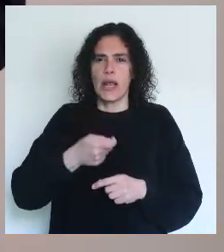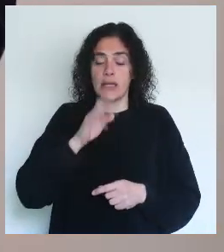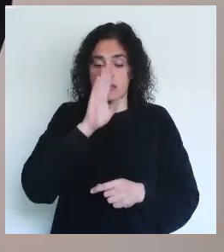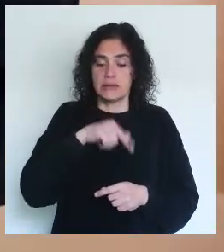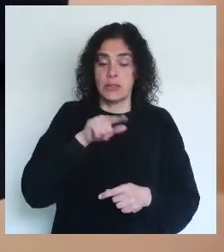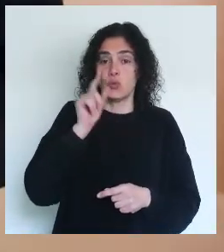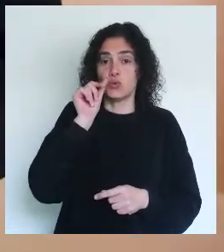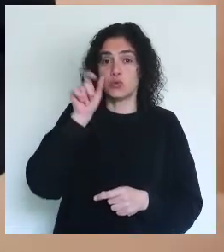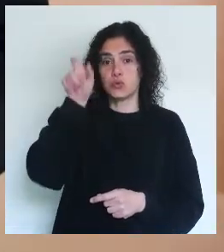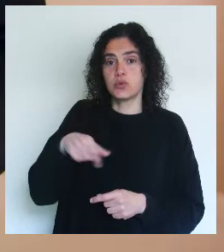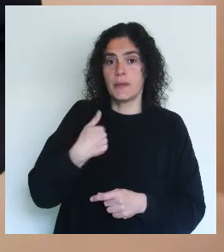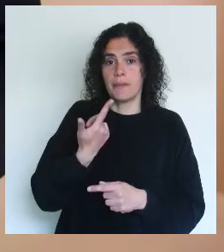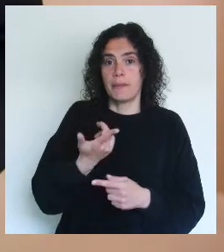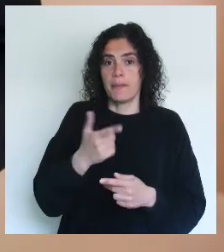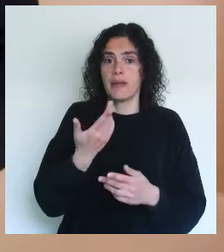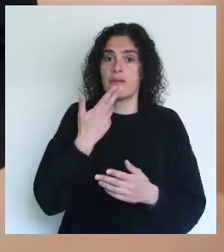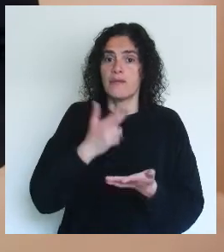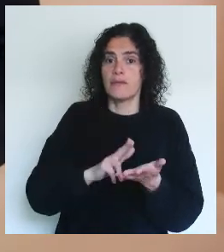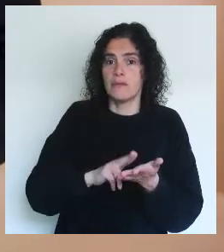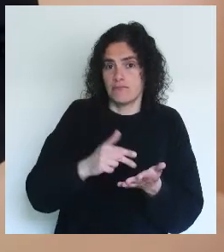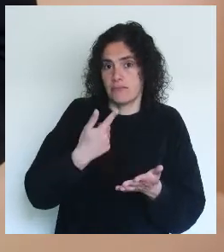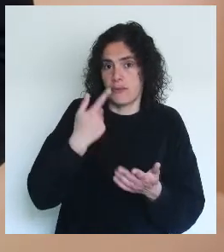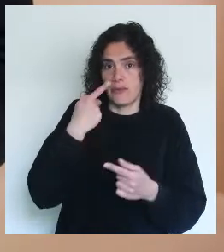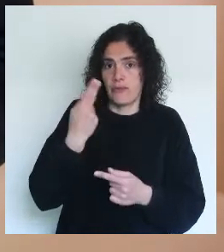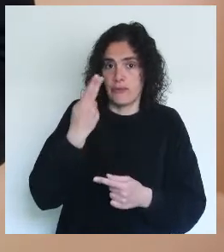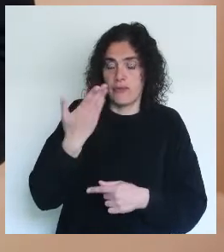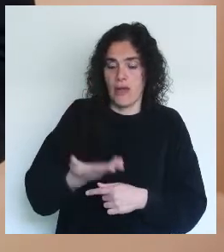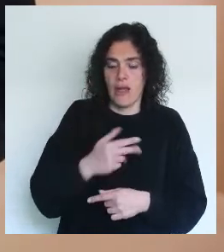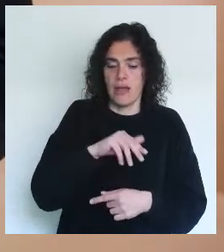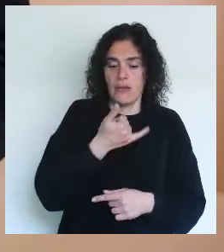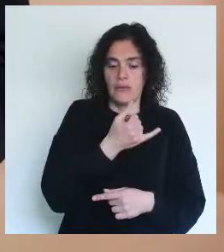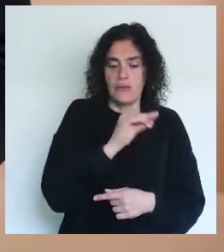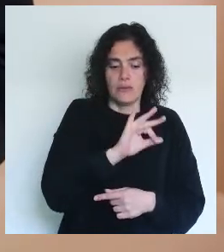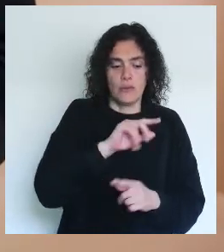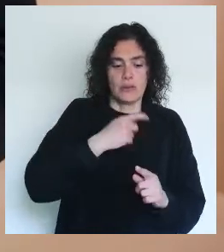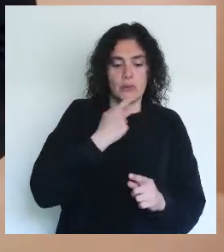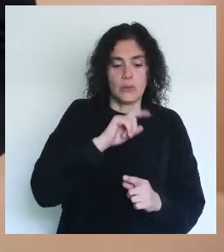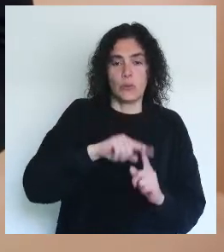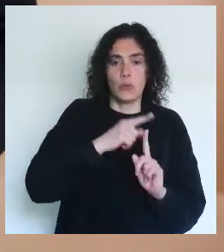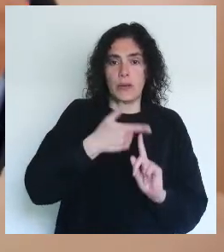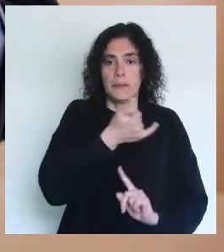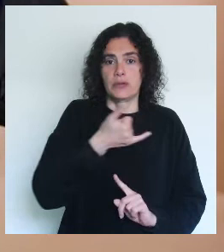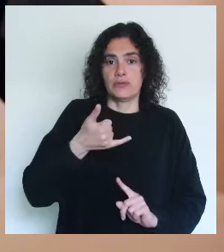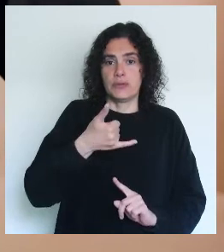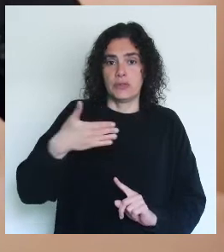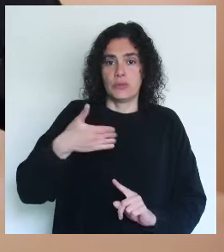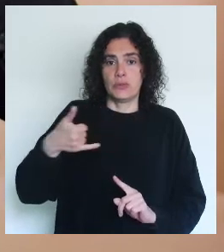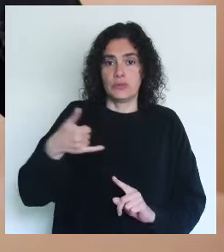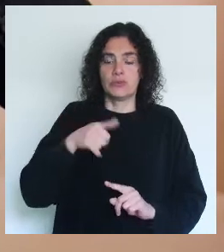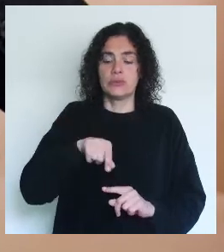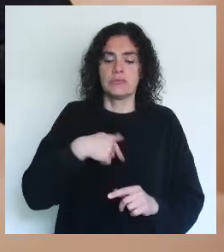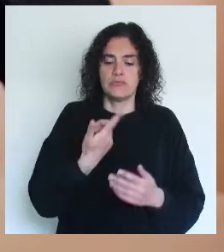alive, the date painting of February 2024, 2022